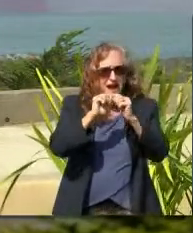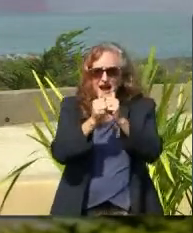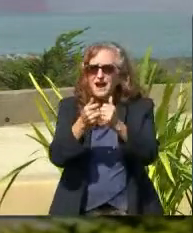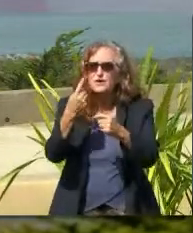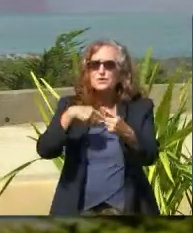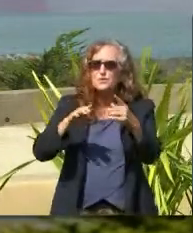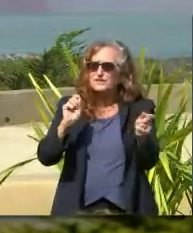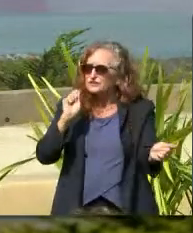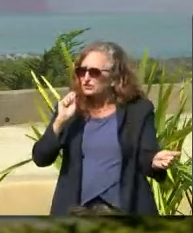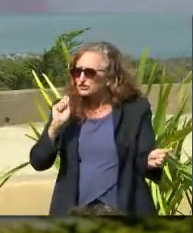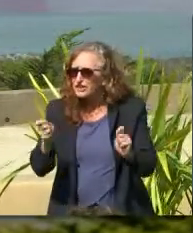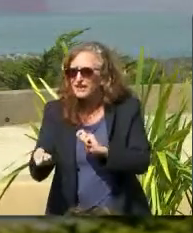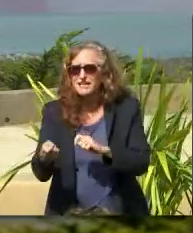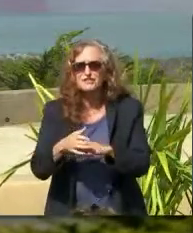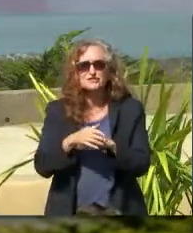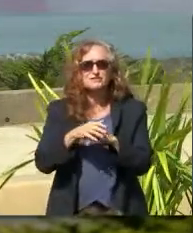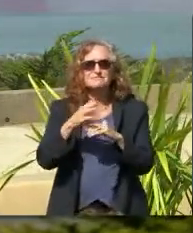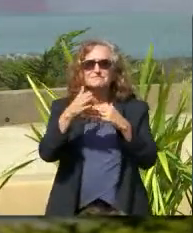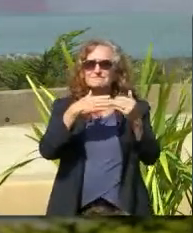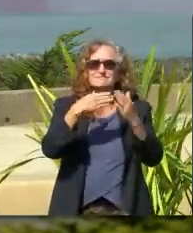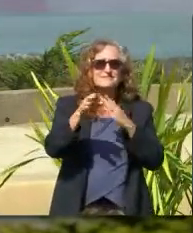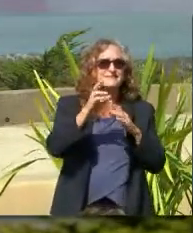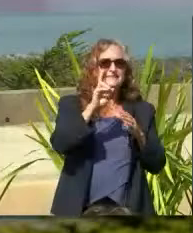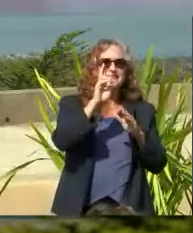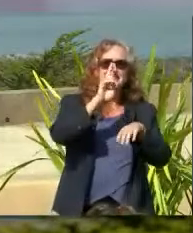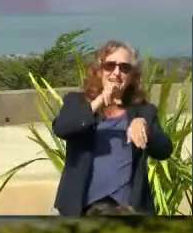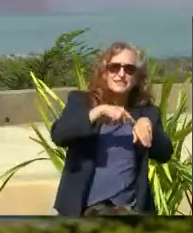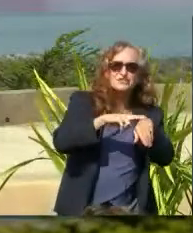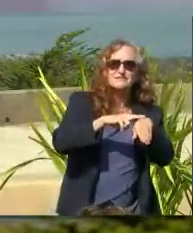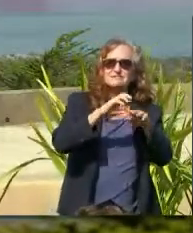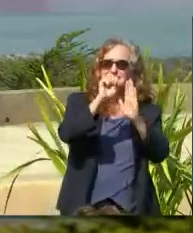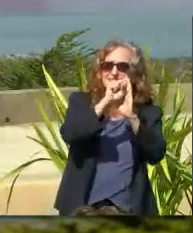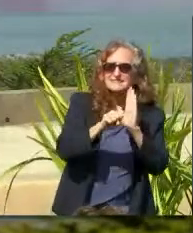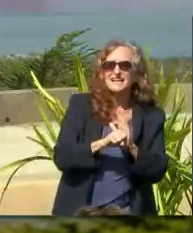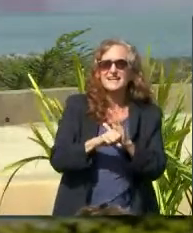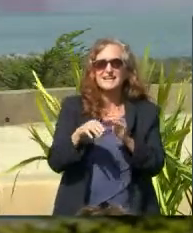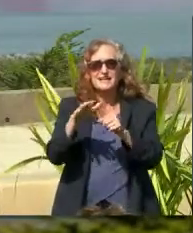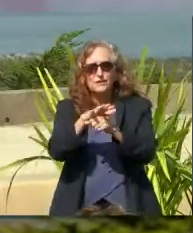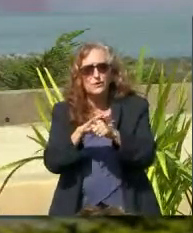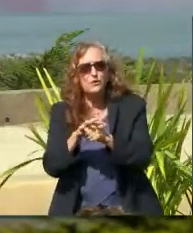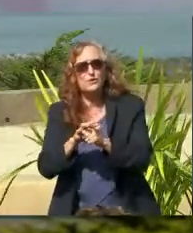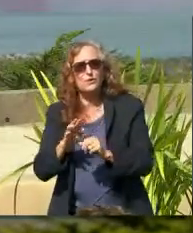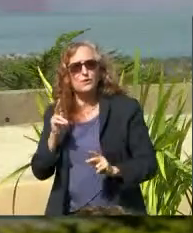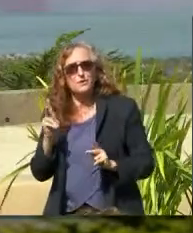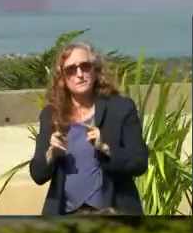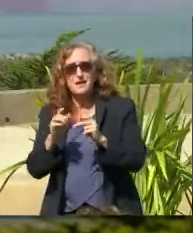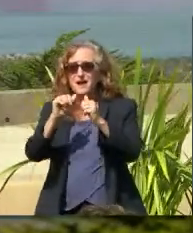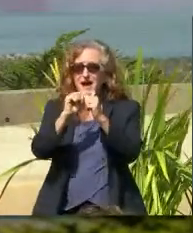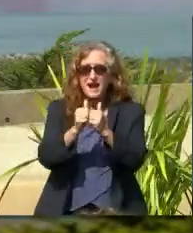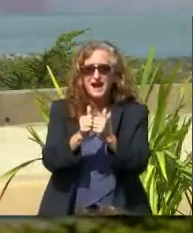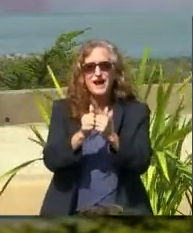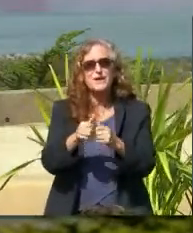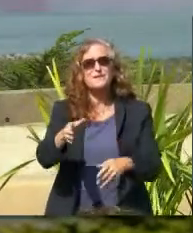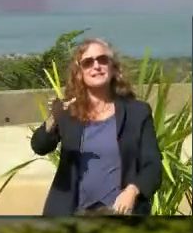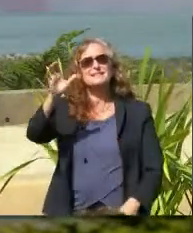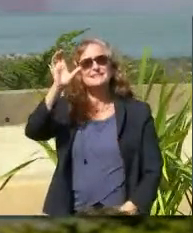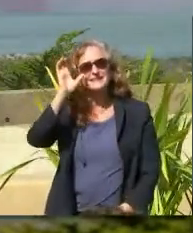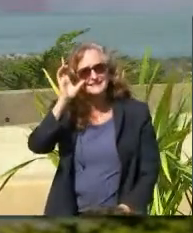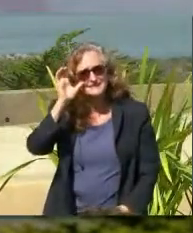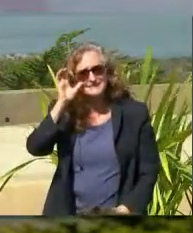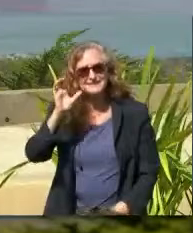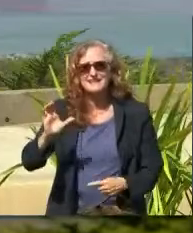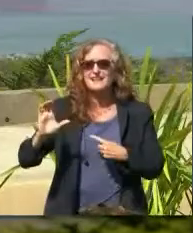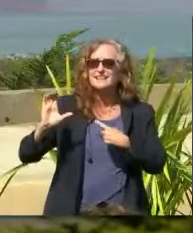as province, as states, as nations, as people of the world. And we do that by listening to each other. We do that by looking at